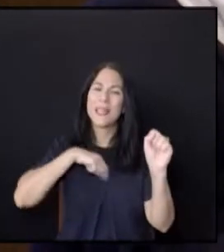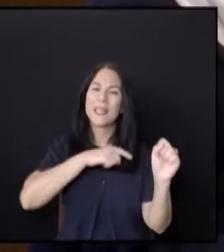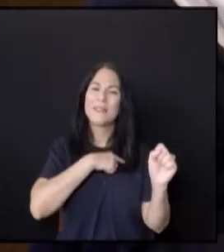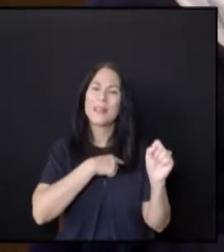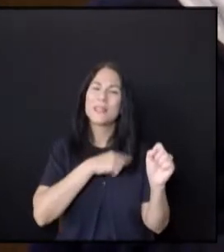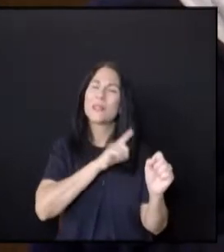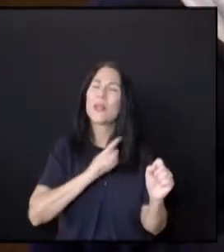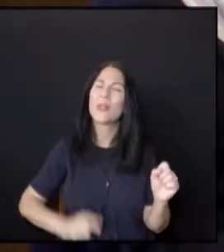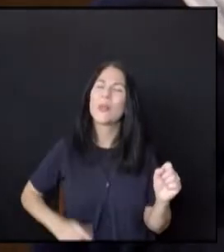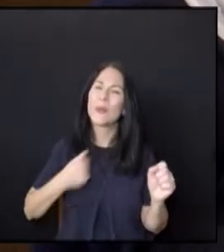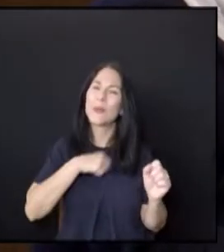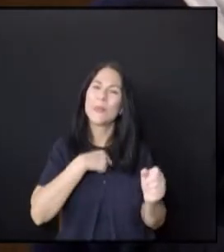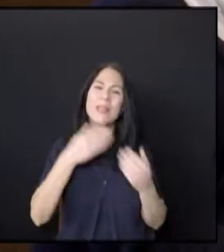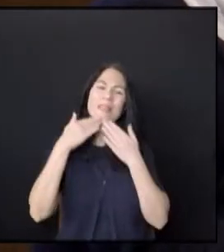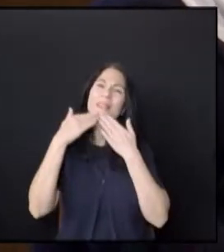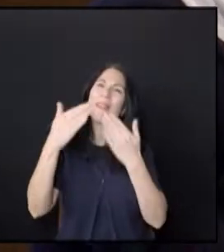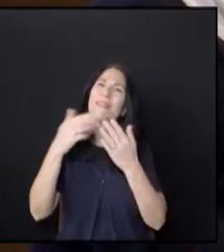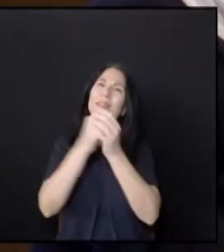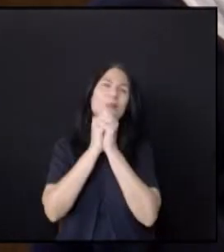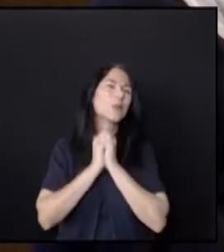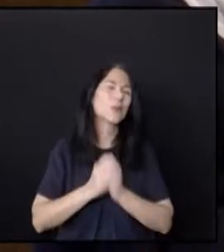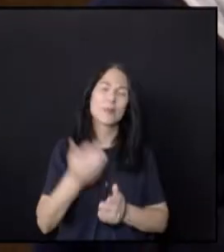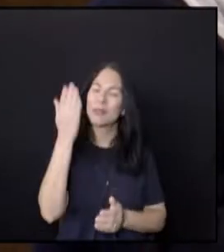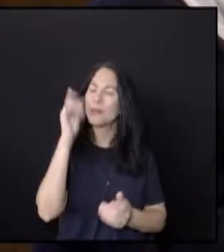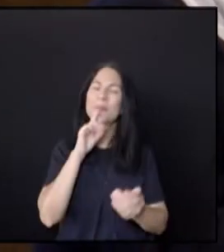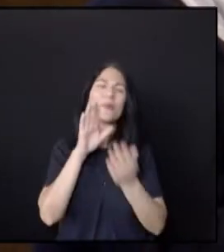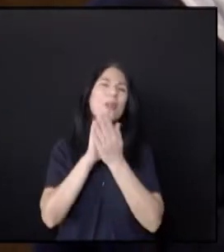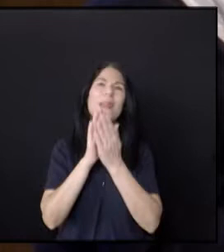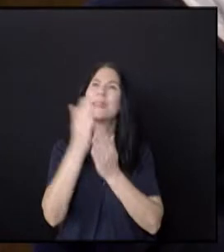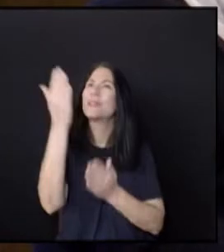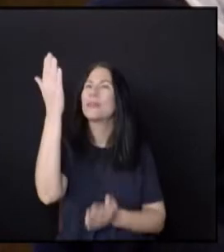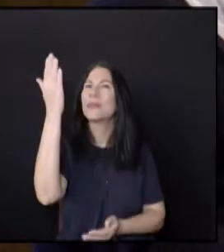Lord, we thank you, we worship you, we praise you.